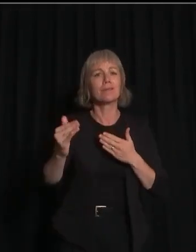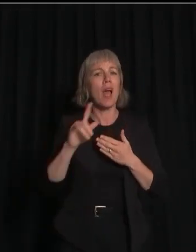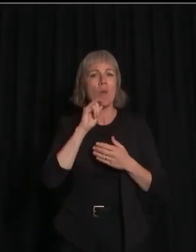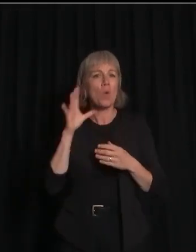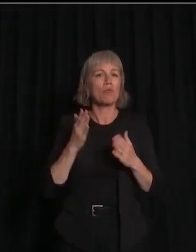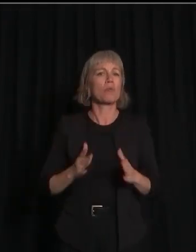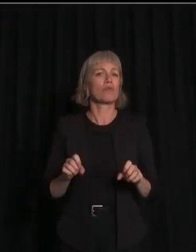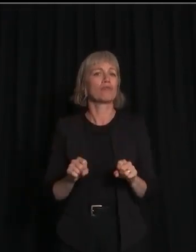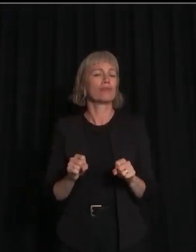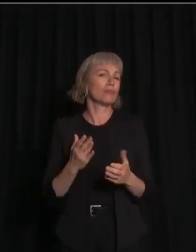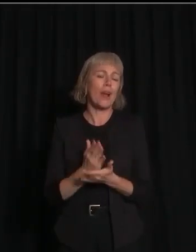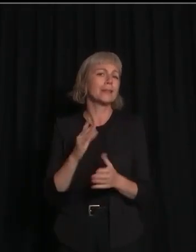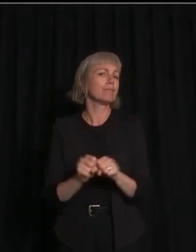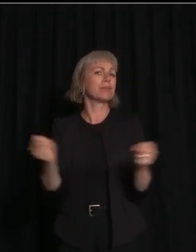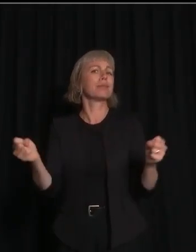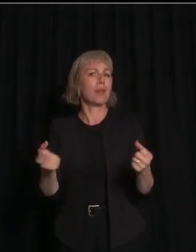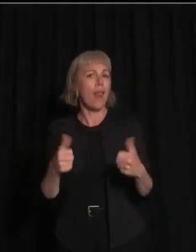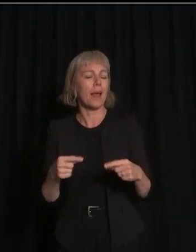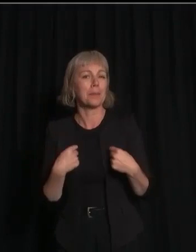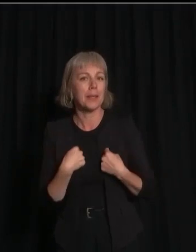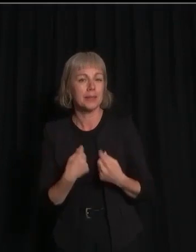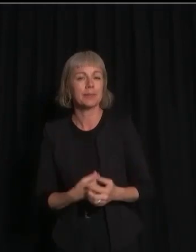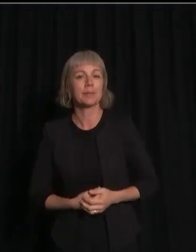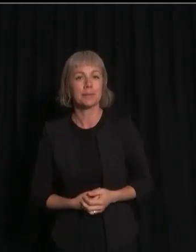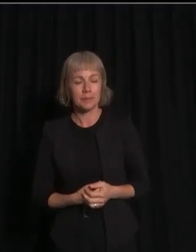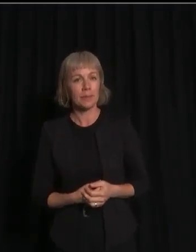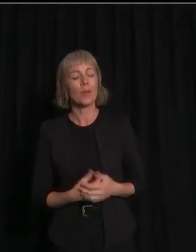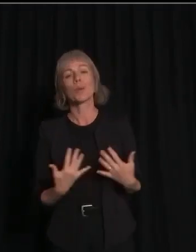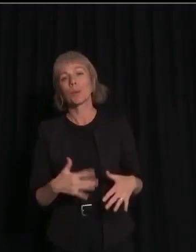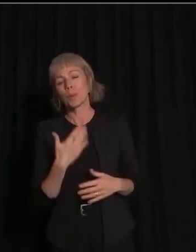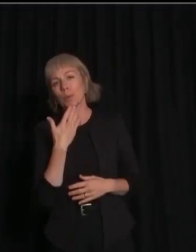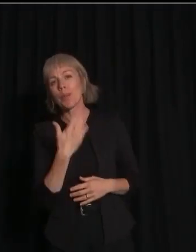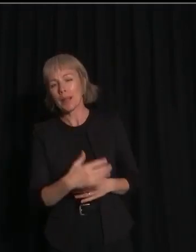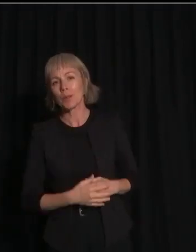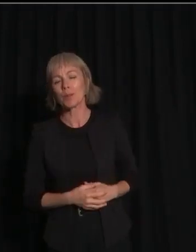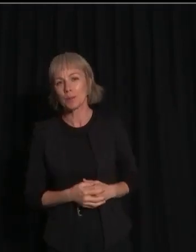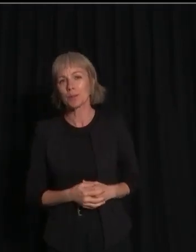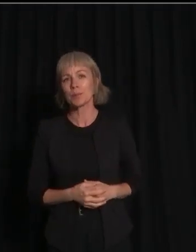rights violations. Thank you. Thank you.